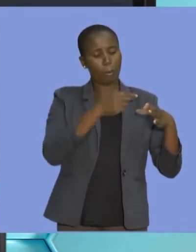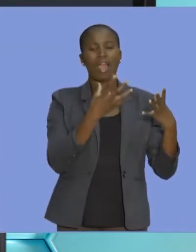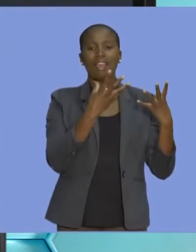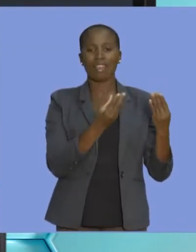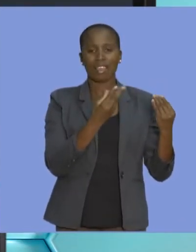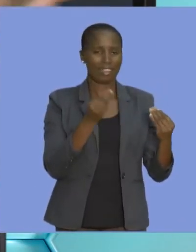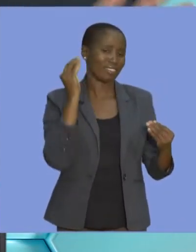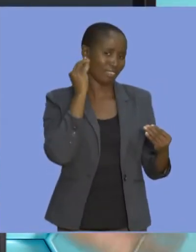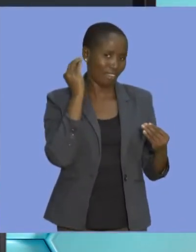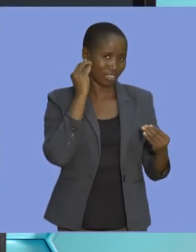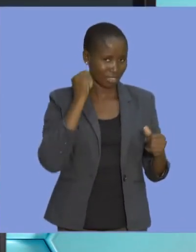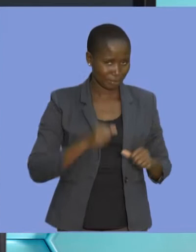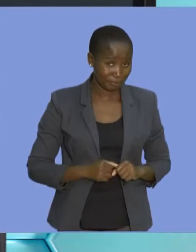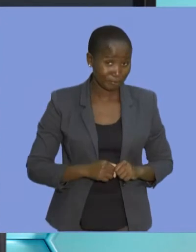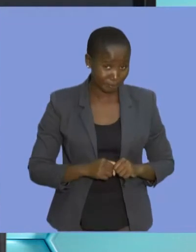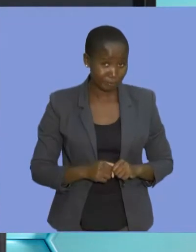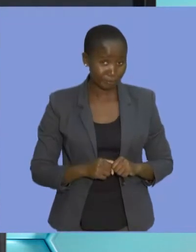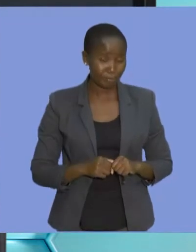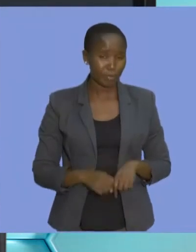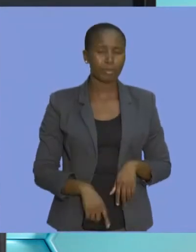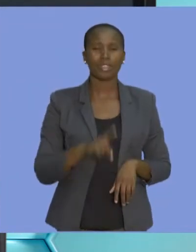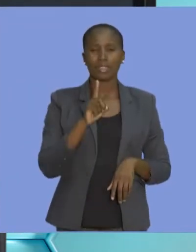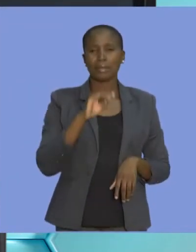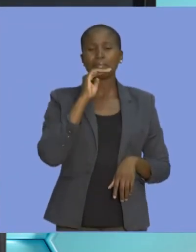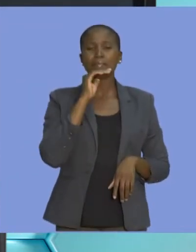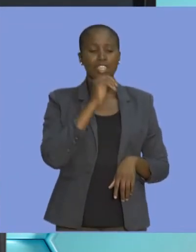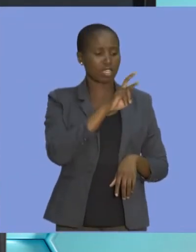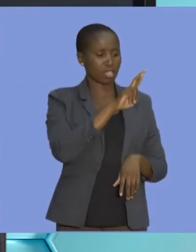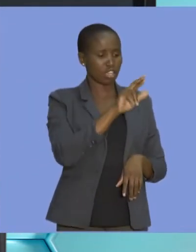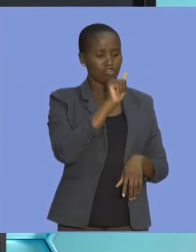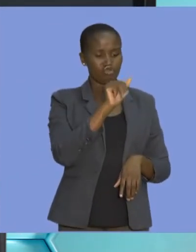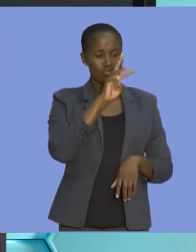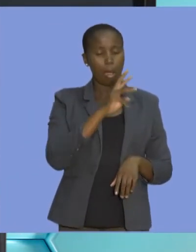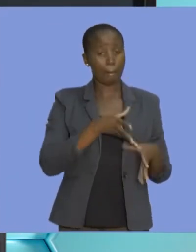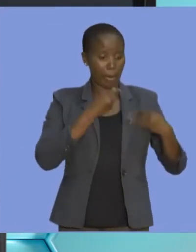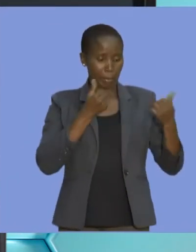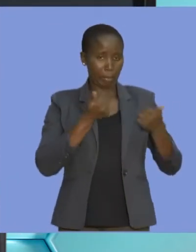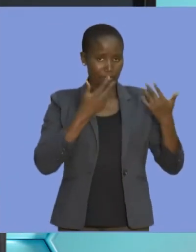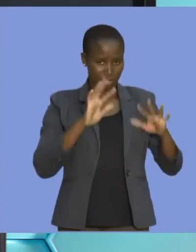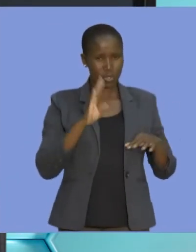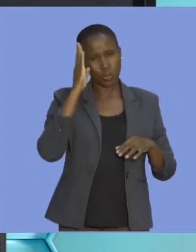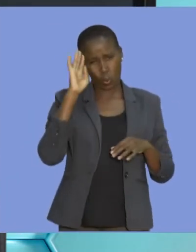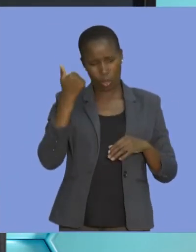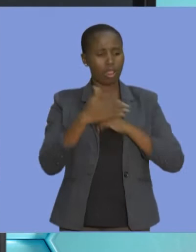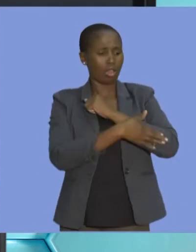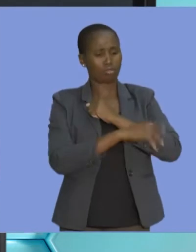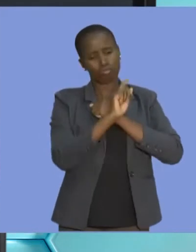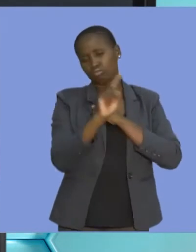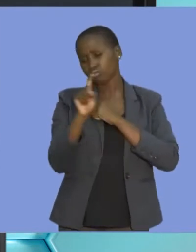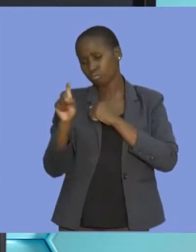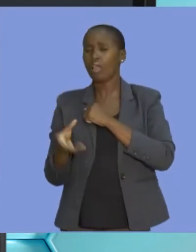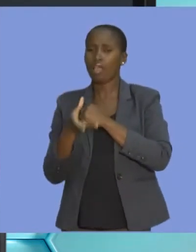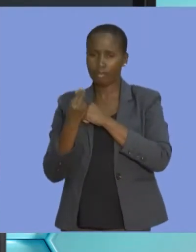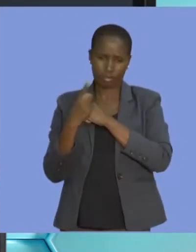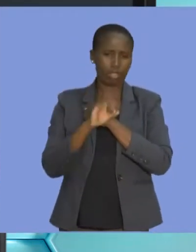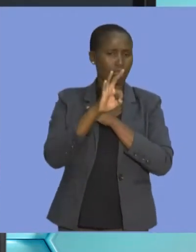raw data, the actual data given to us. We knew this country, the population was 3.6 million. We knew that